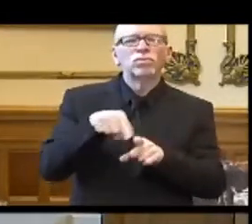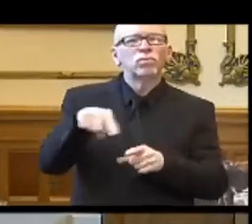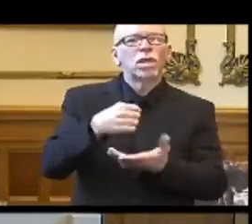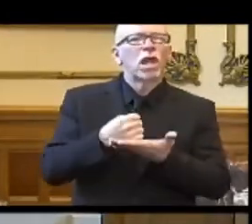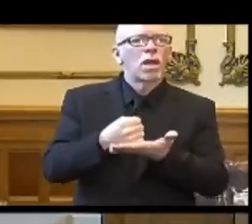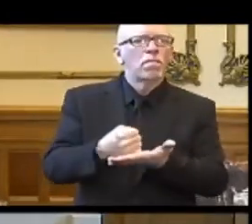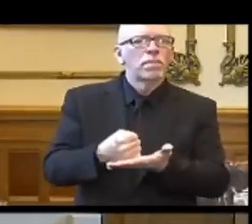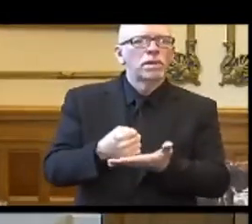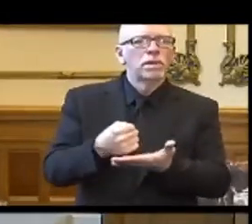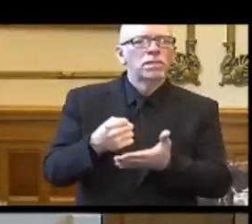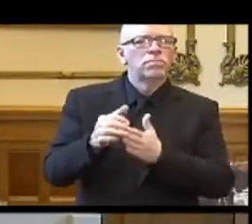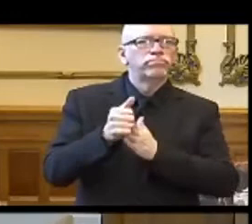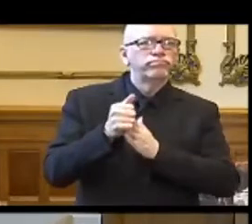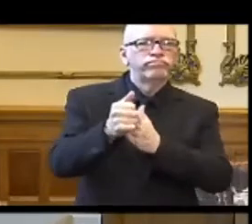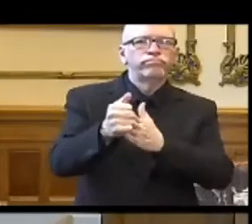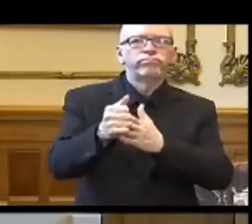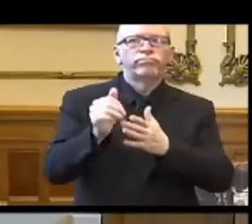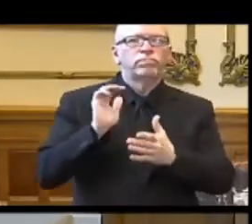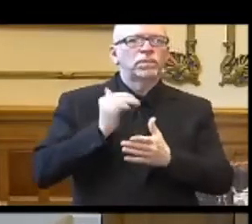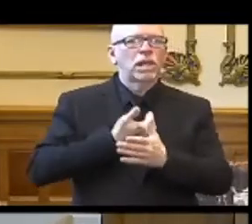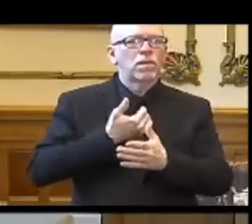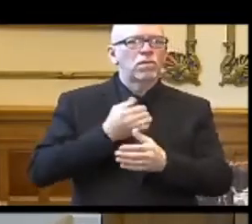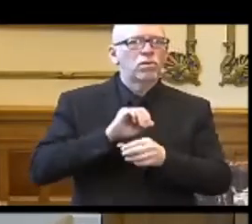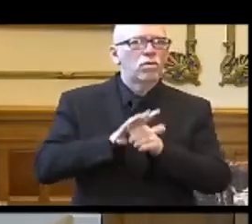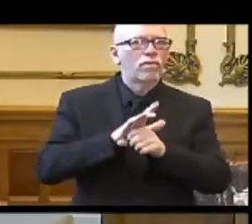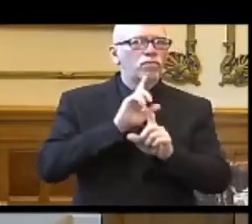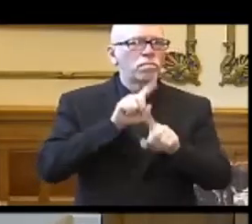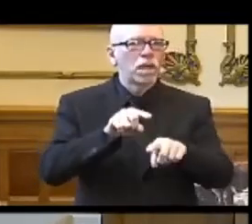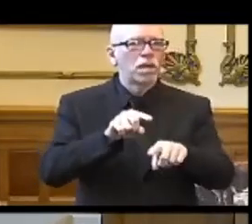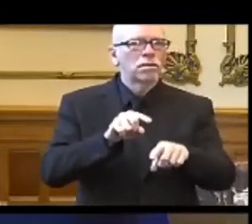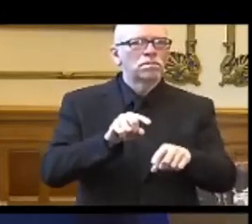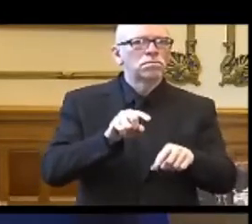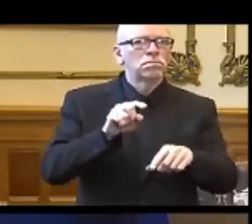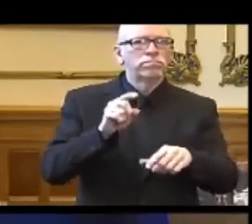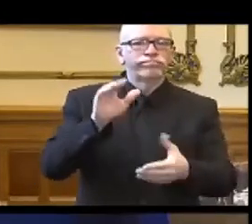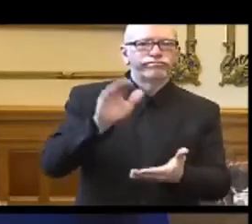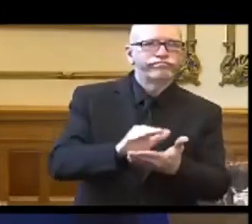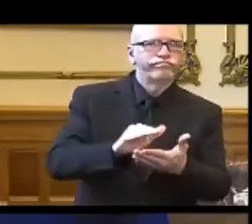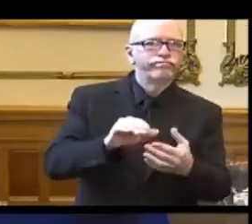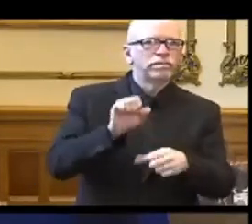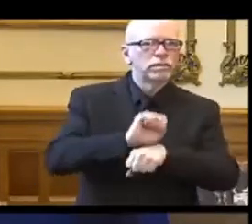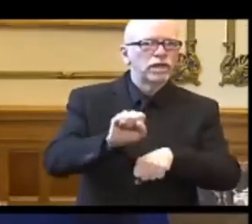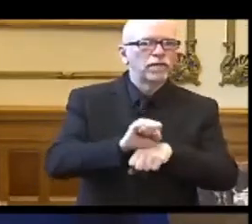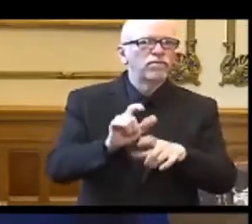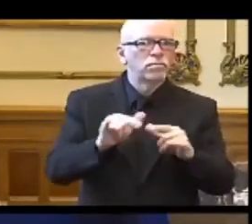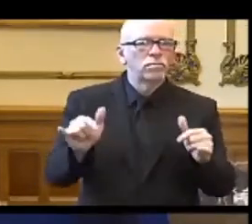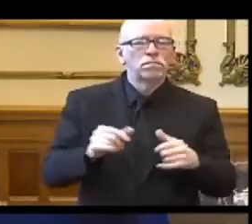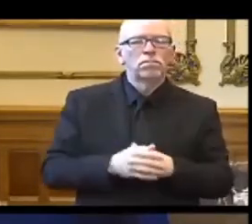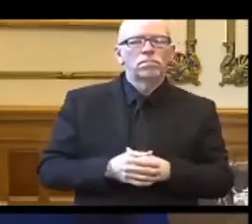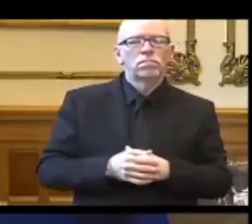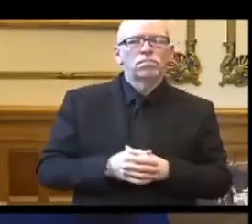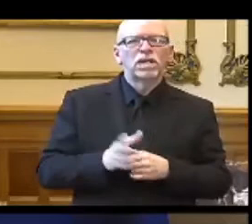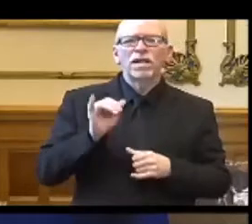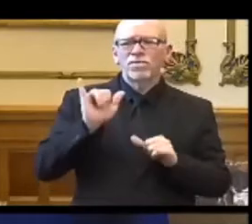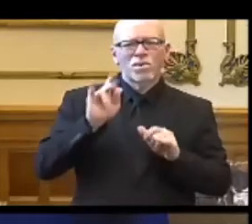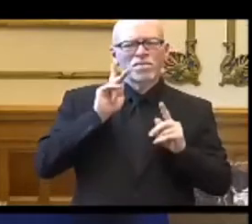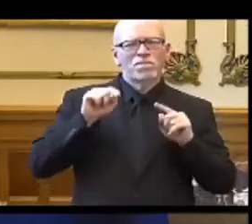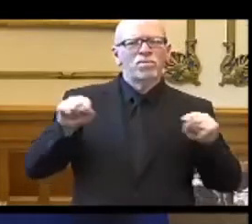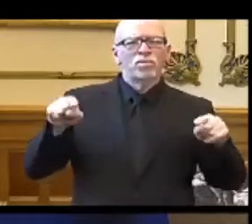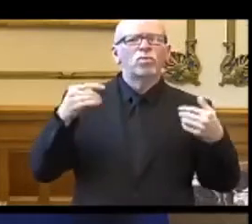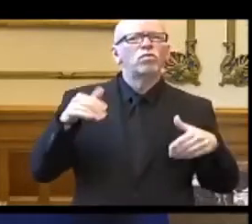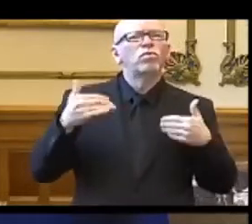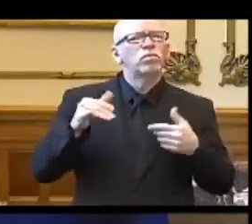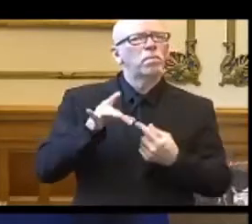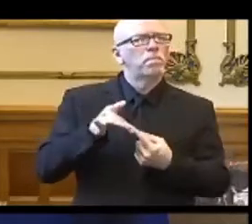helping guide our COVID-19 response effort. And these are unique individuals in